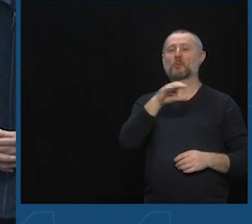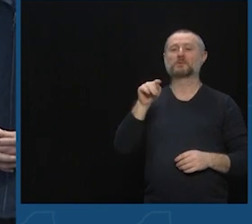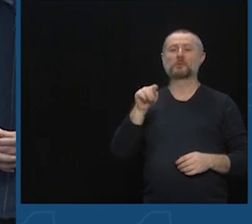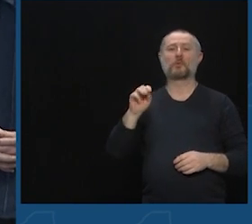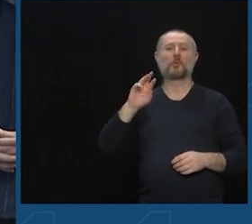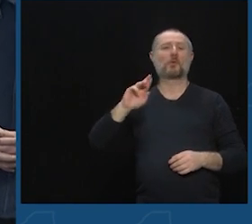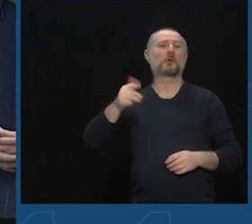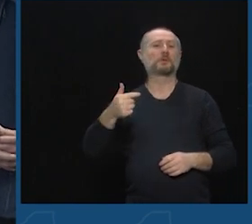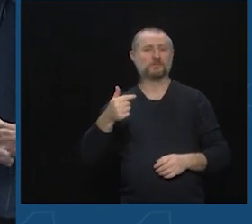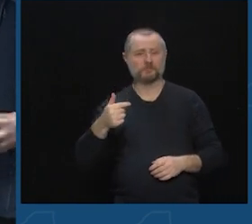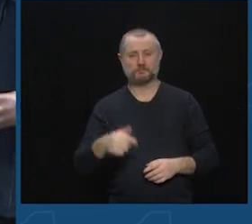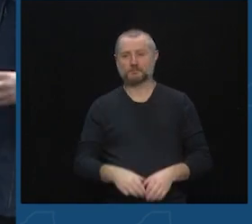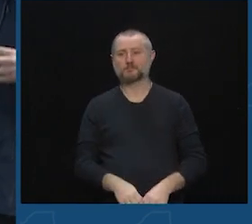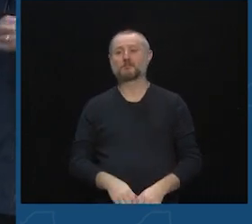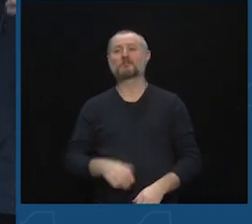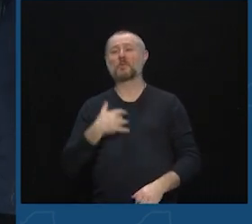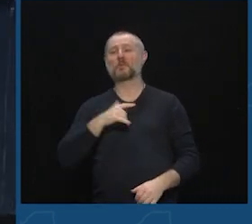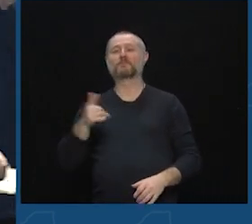Executive Pat Ryan.